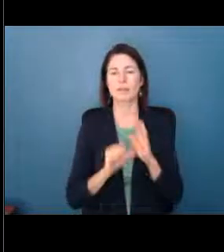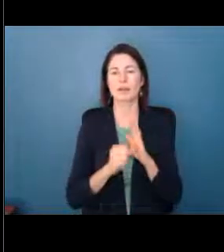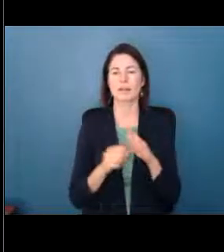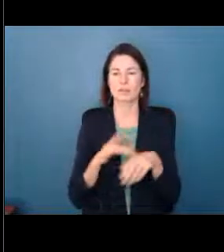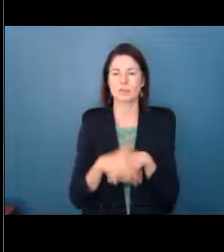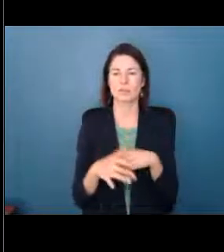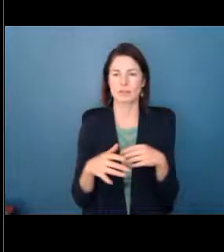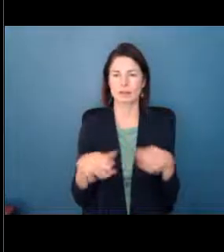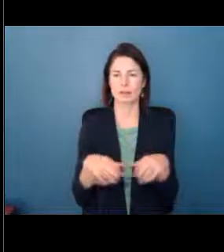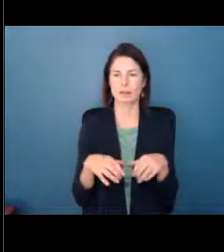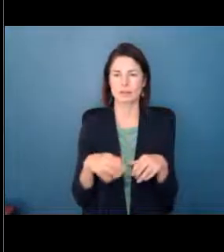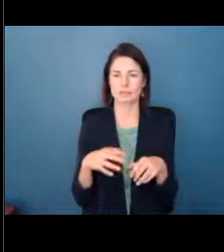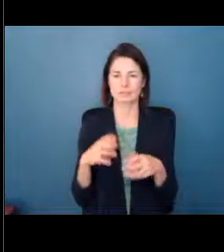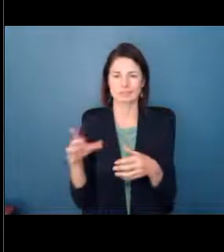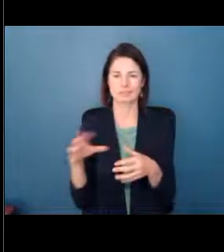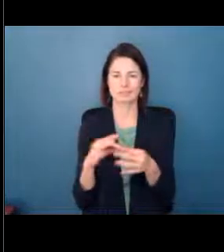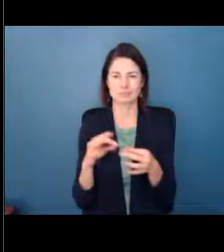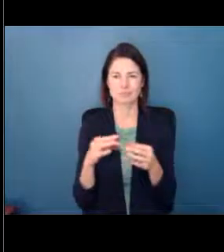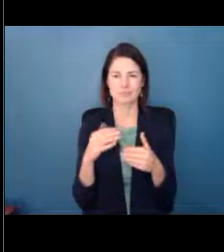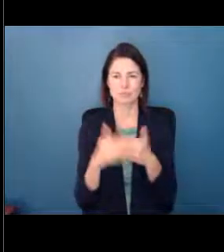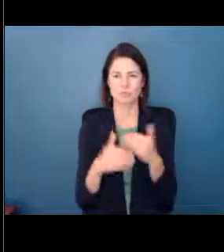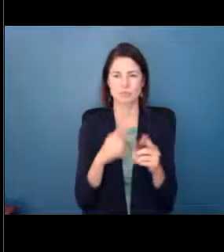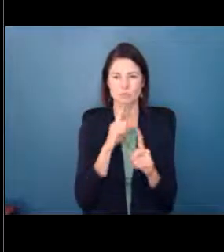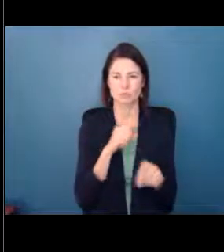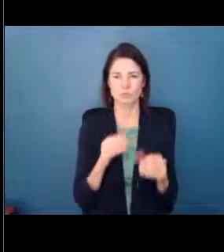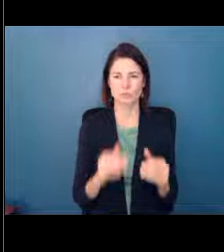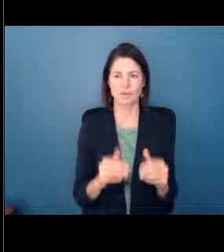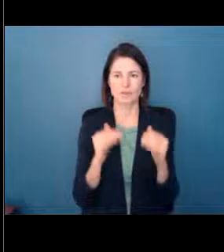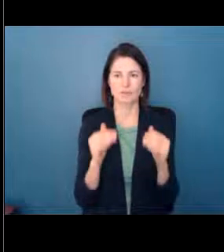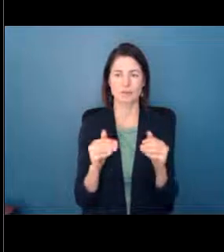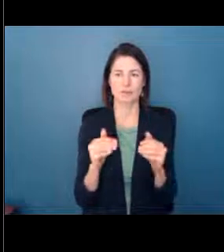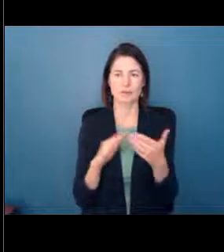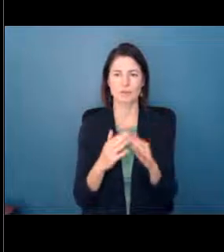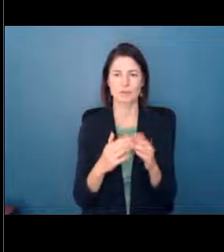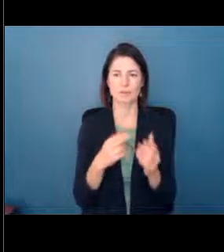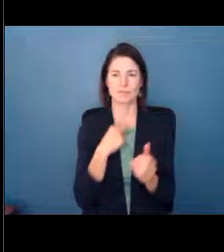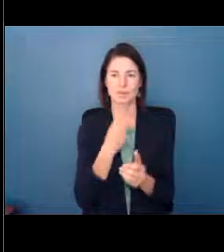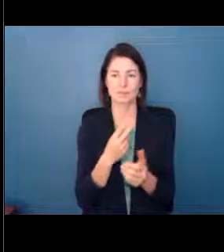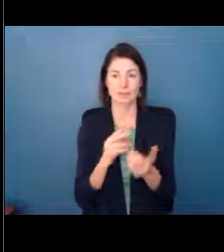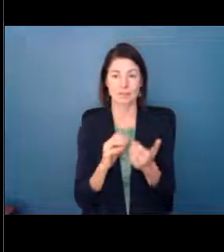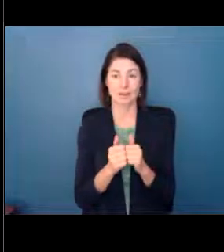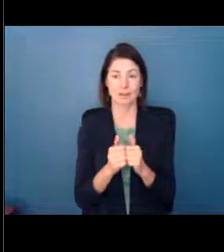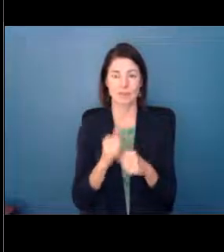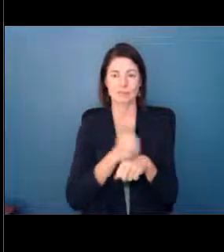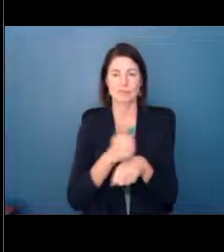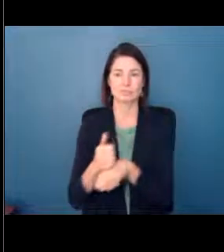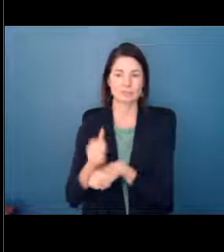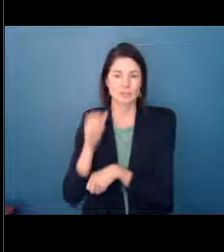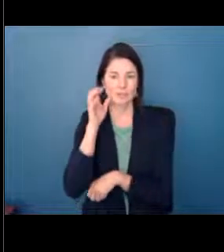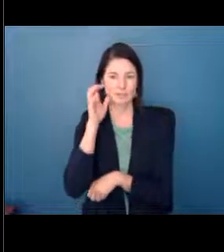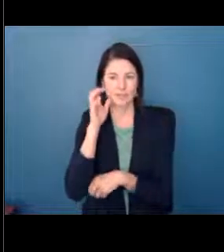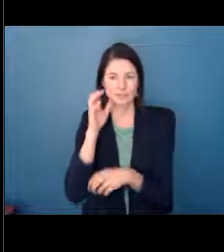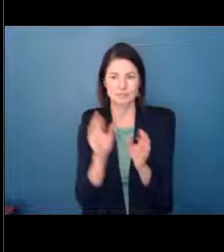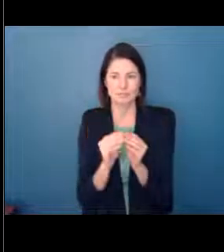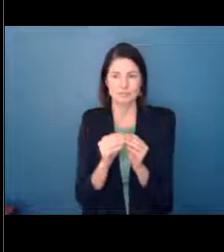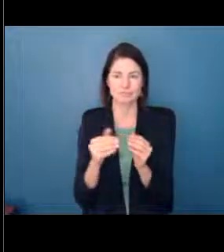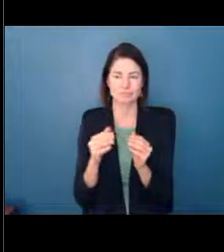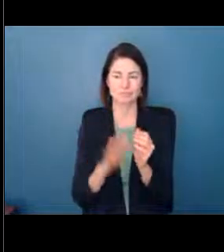in the draft progress report, which are elevating community voices by conducting listening sessions across the state and the establishment of